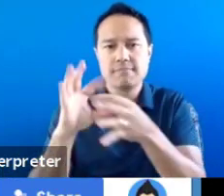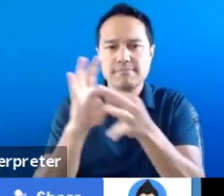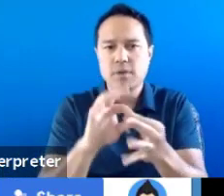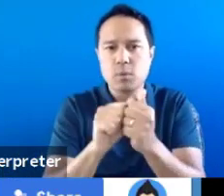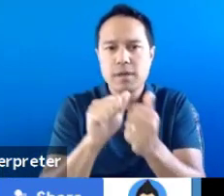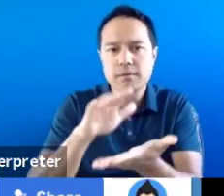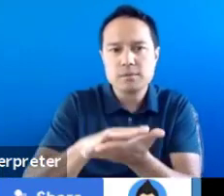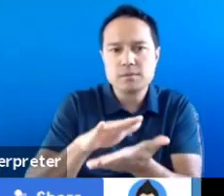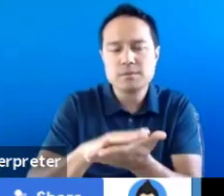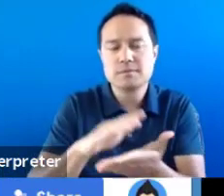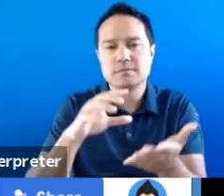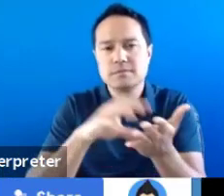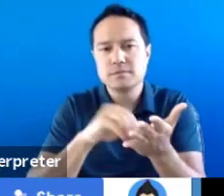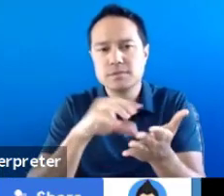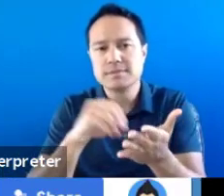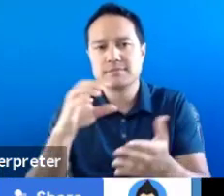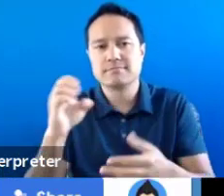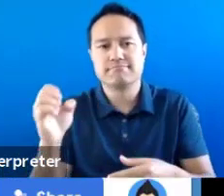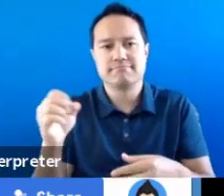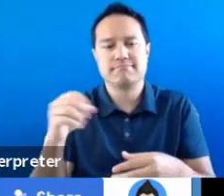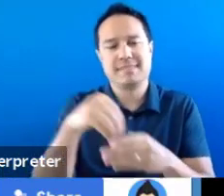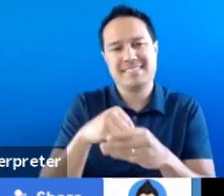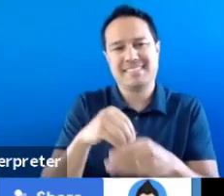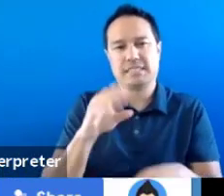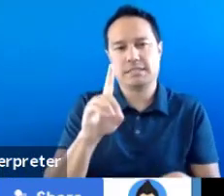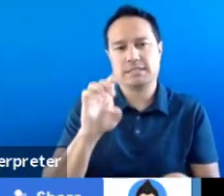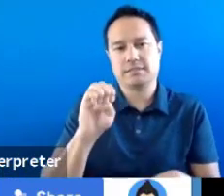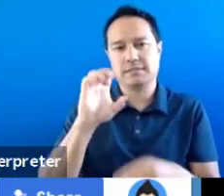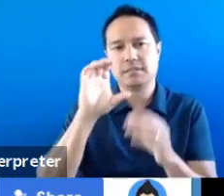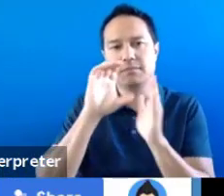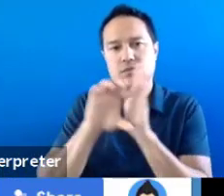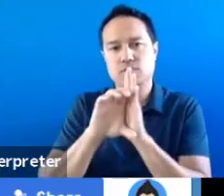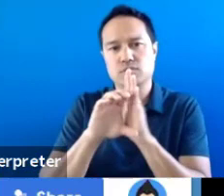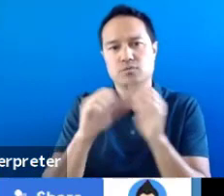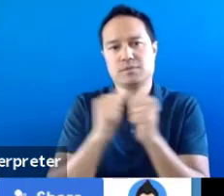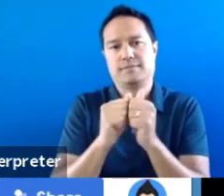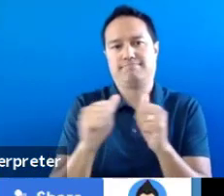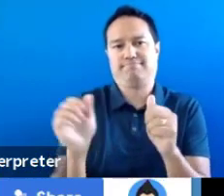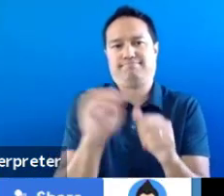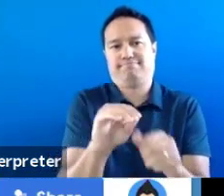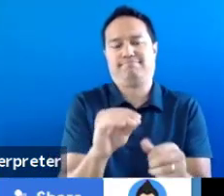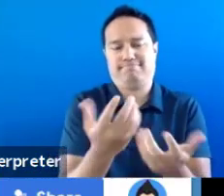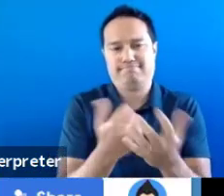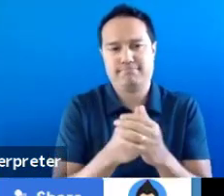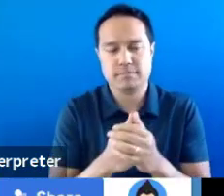a Discovery Education image into Google